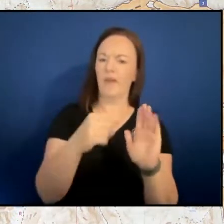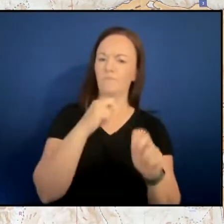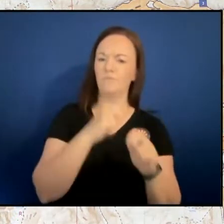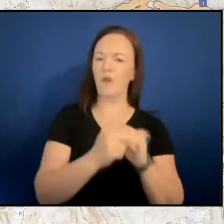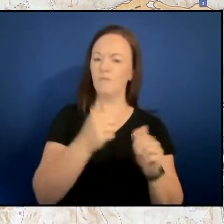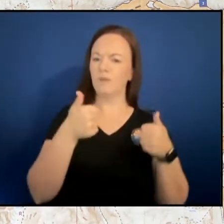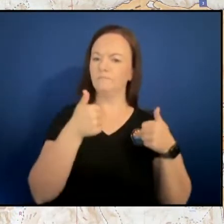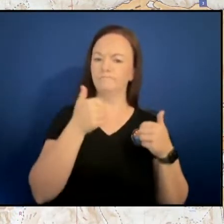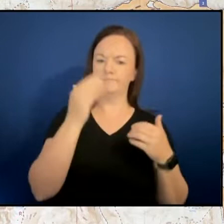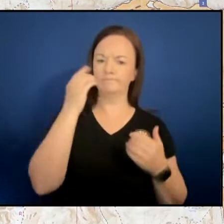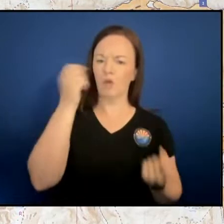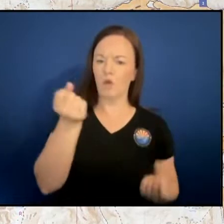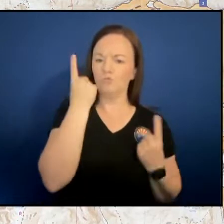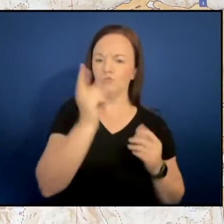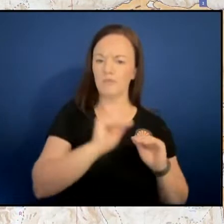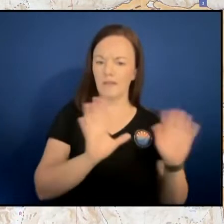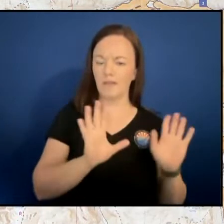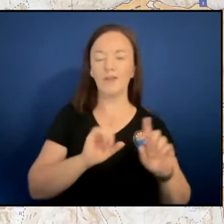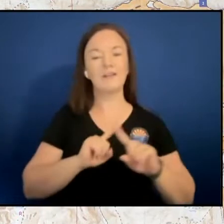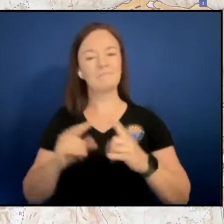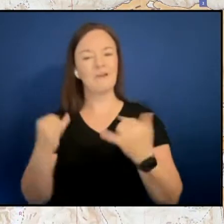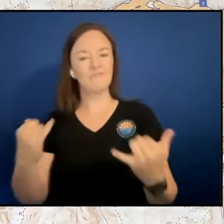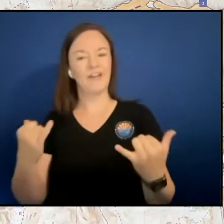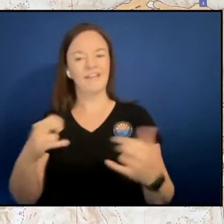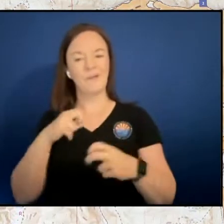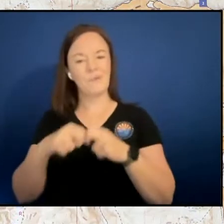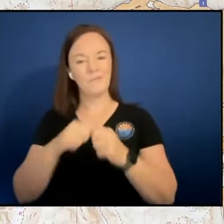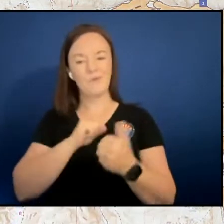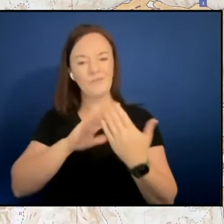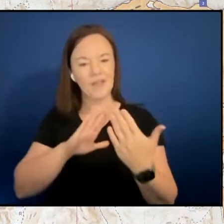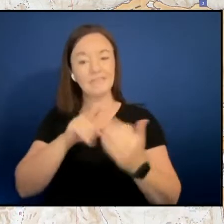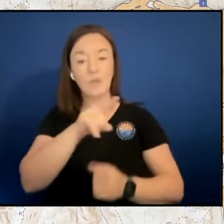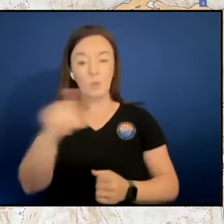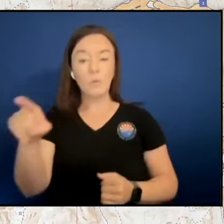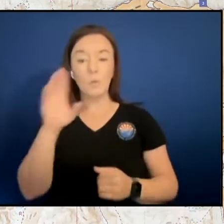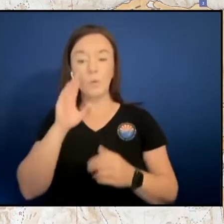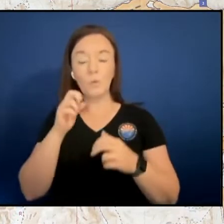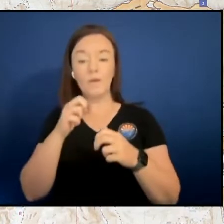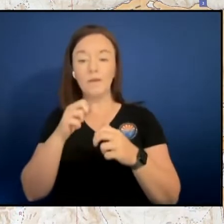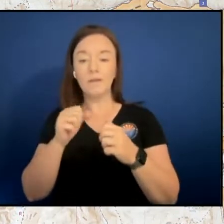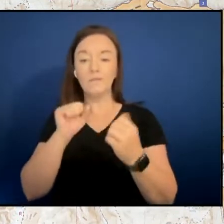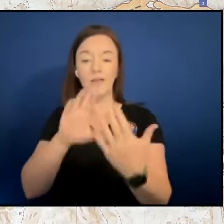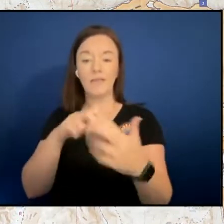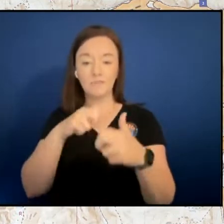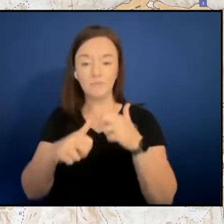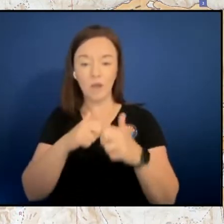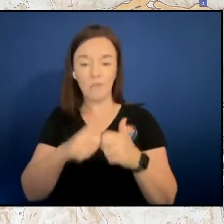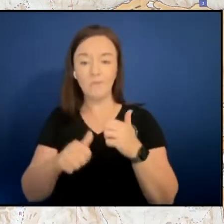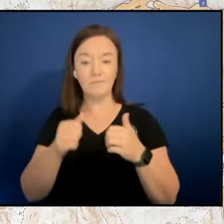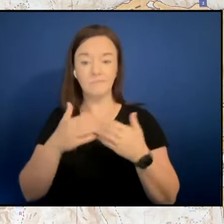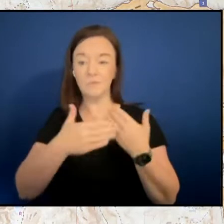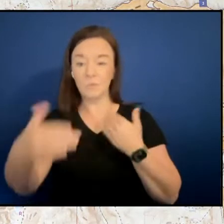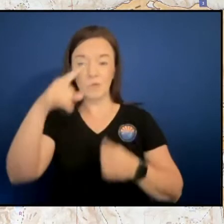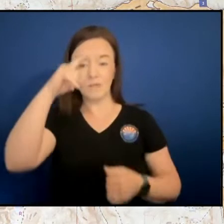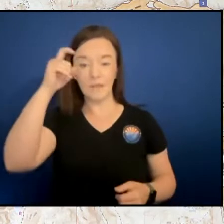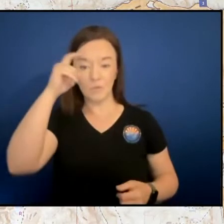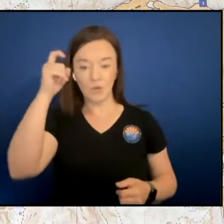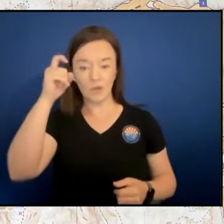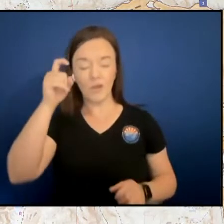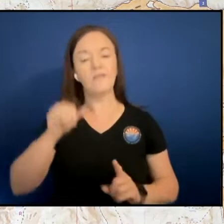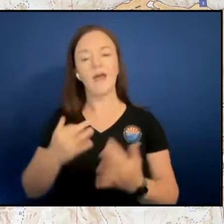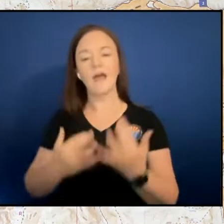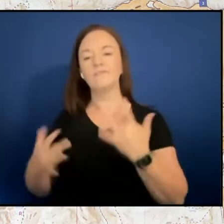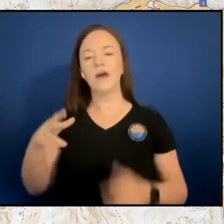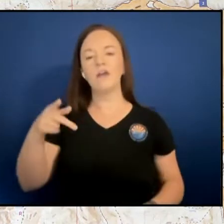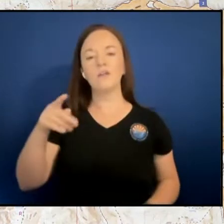that you guys are going to face through at least this summer, are that fire that's down in the Pecos Wilderness. I'll show you where it is on the map, but it